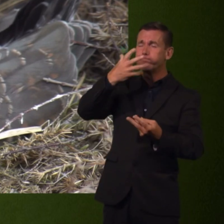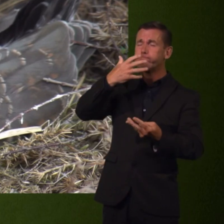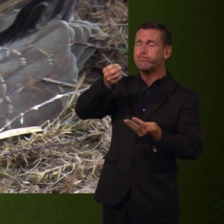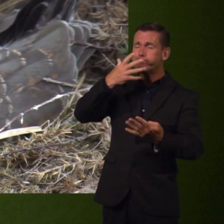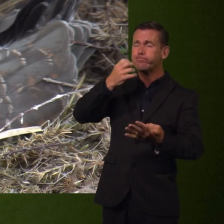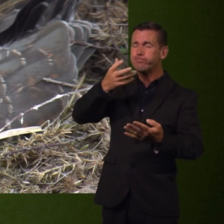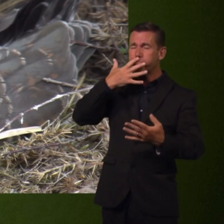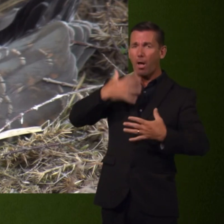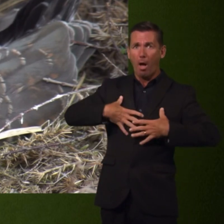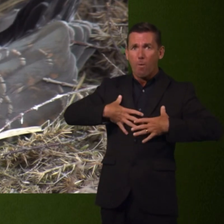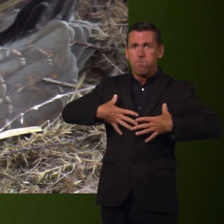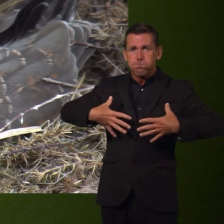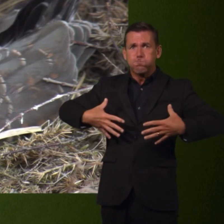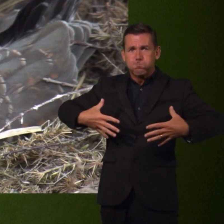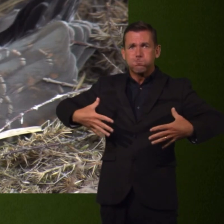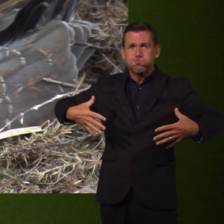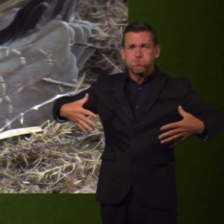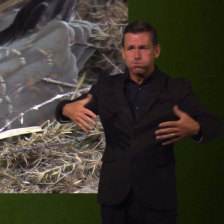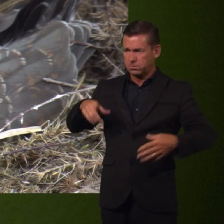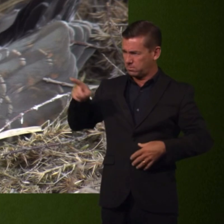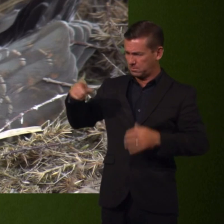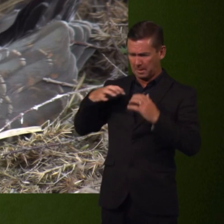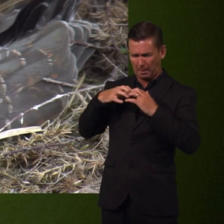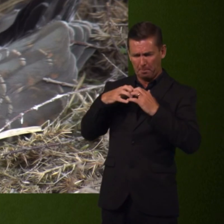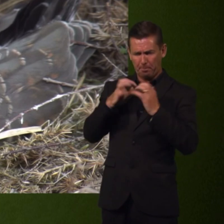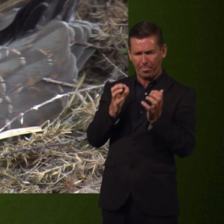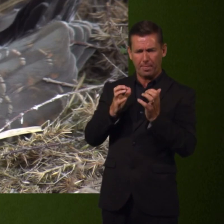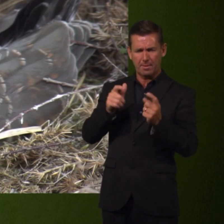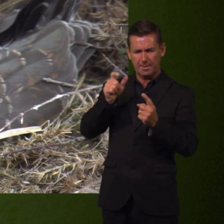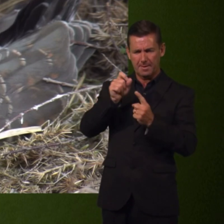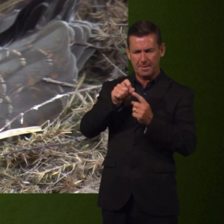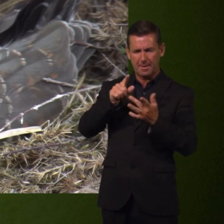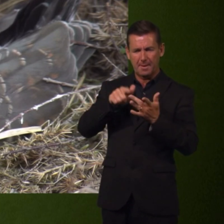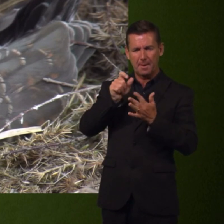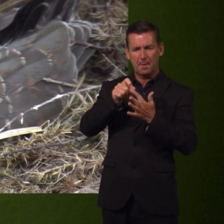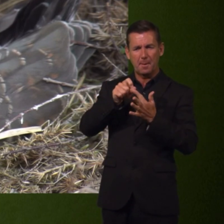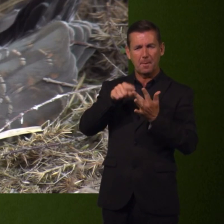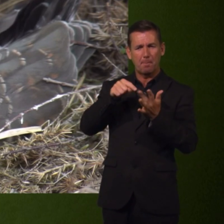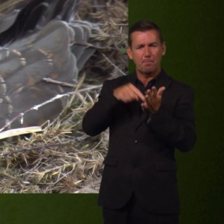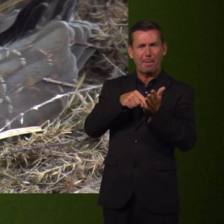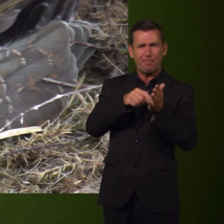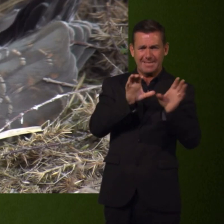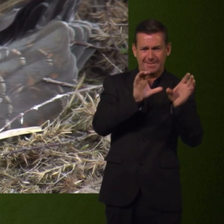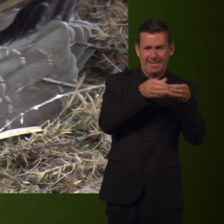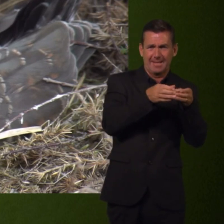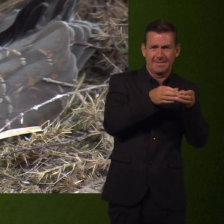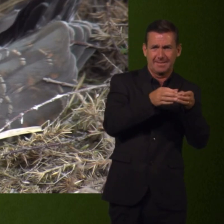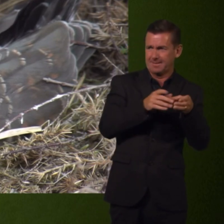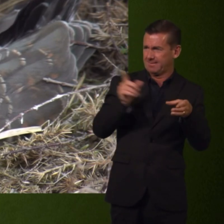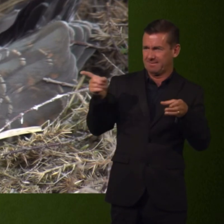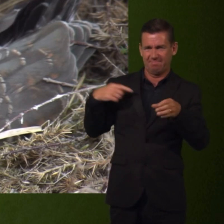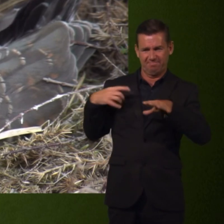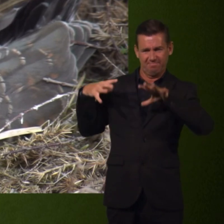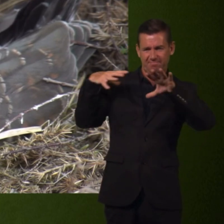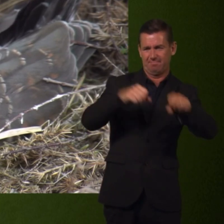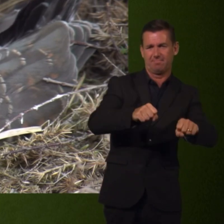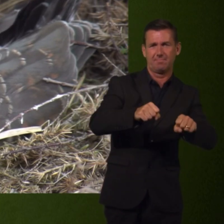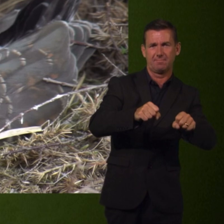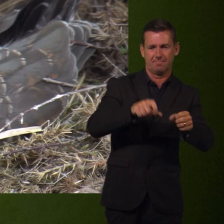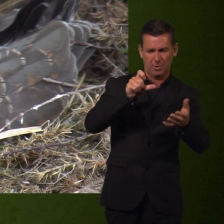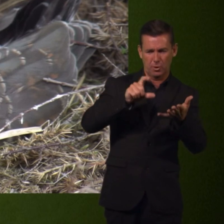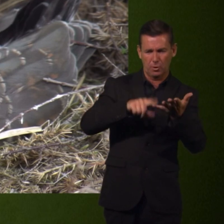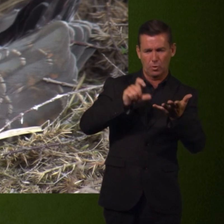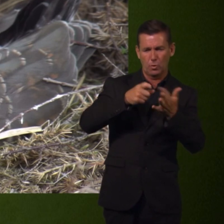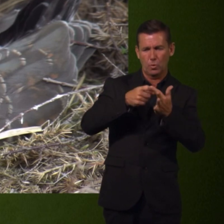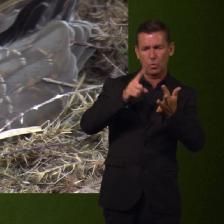this is the cuckoo that hatched in a meadow pipit's nest that was parasitised by the cuckoo's mum.